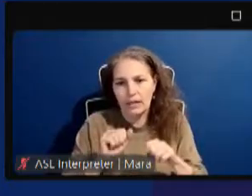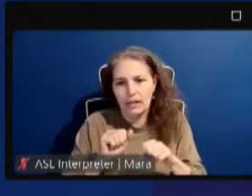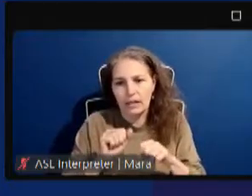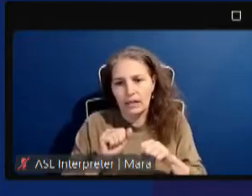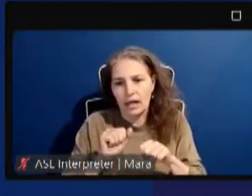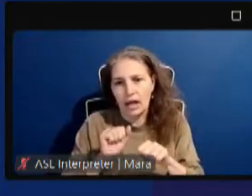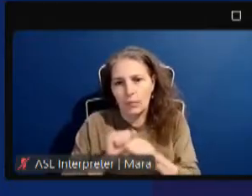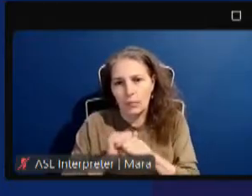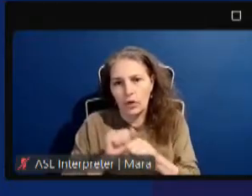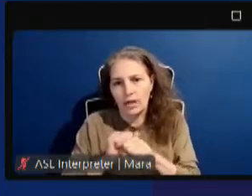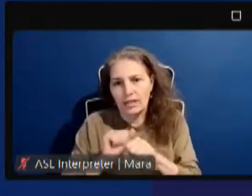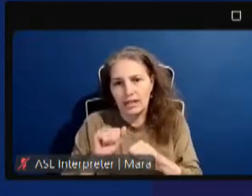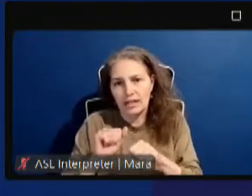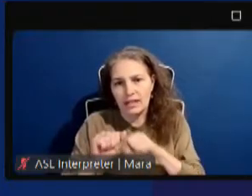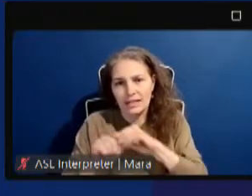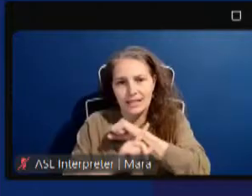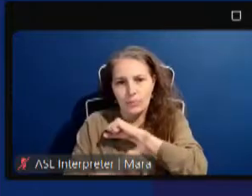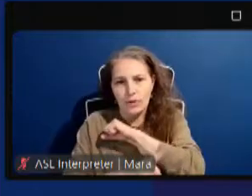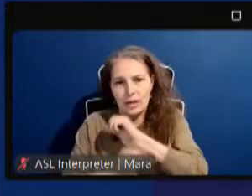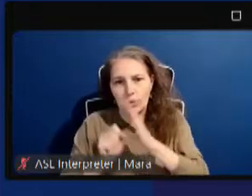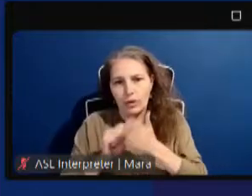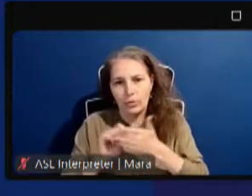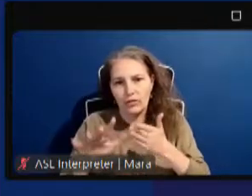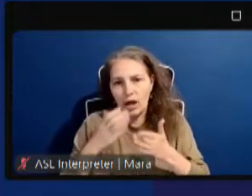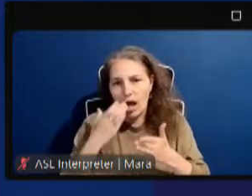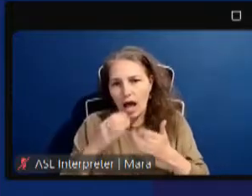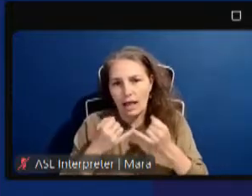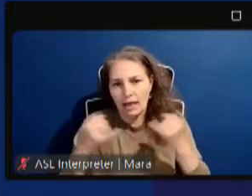hotline and obtain assistance with